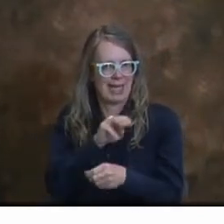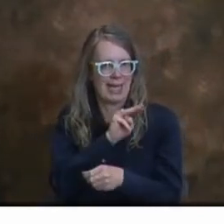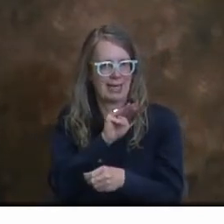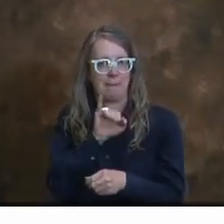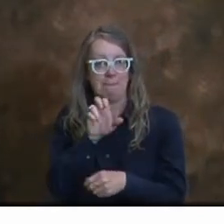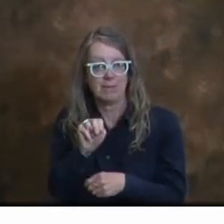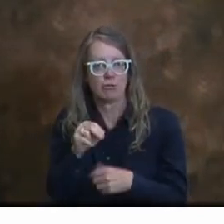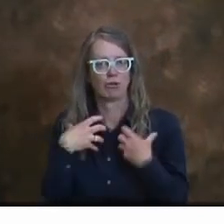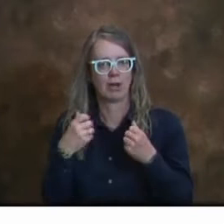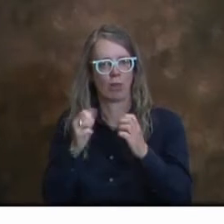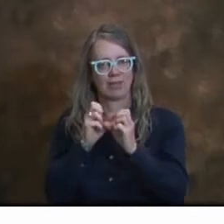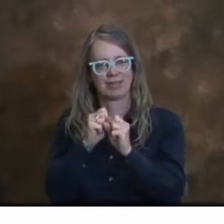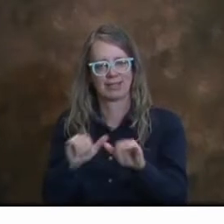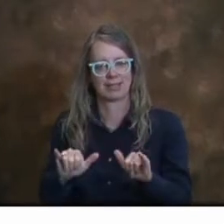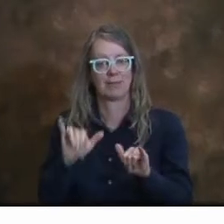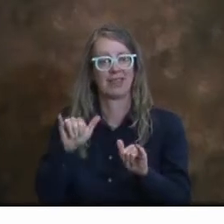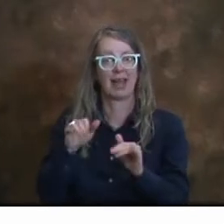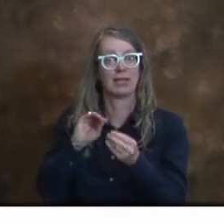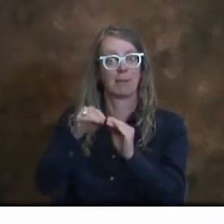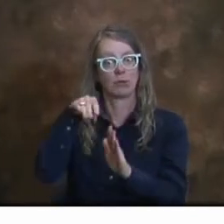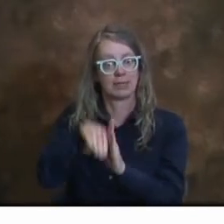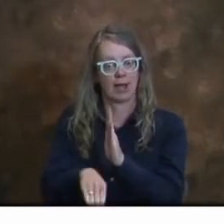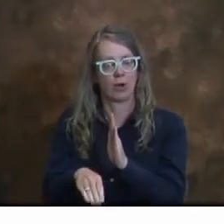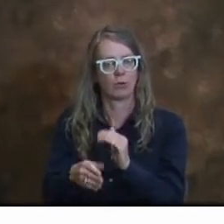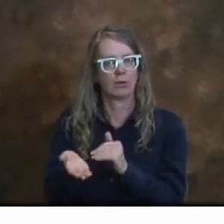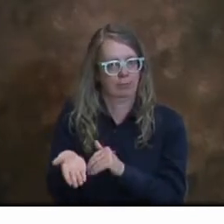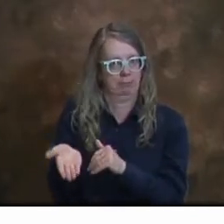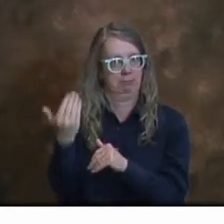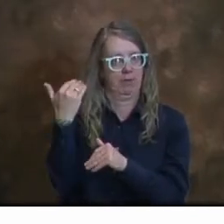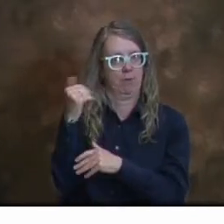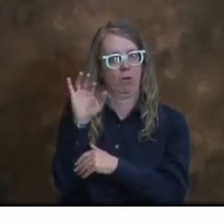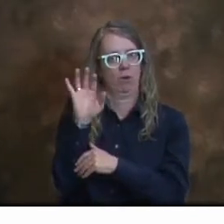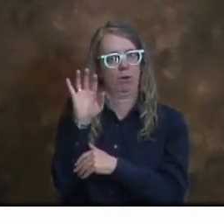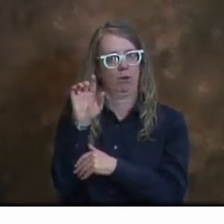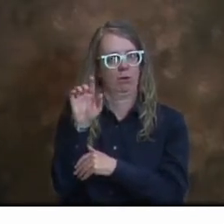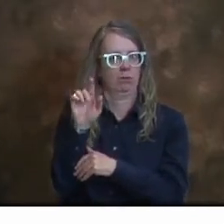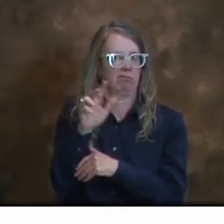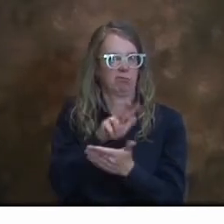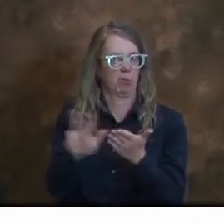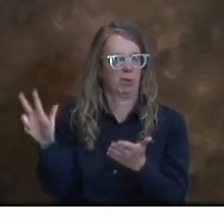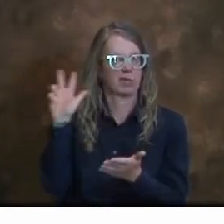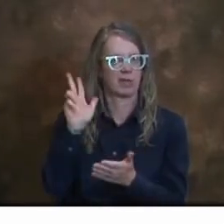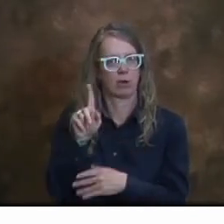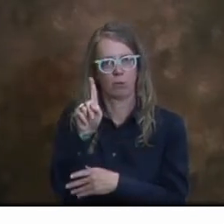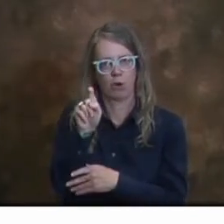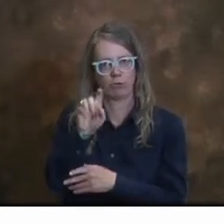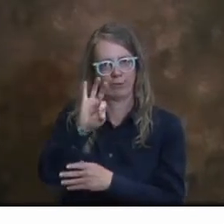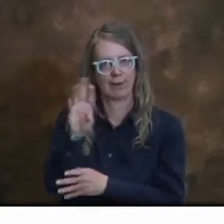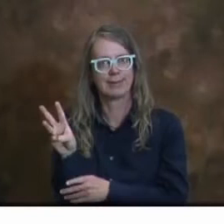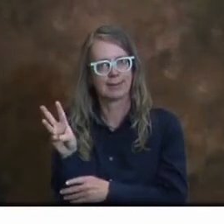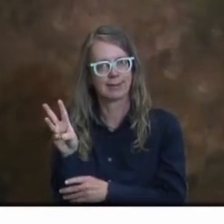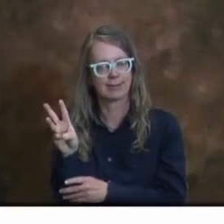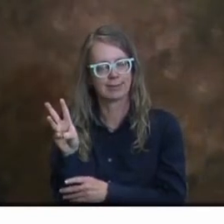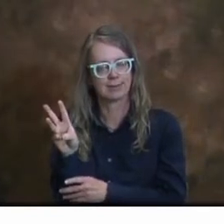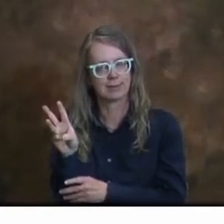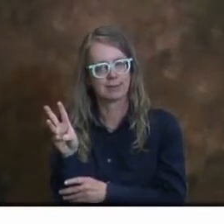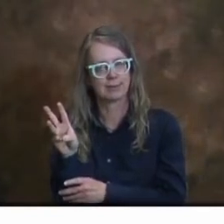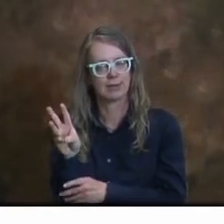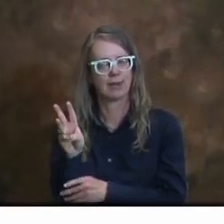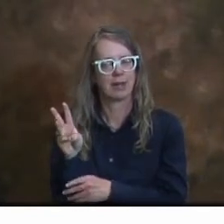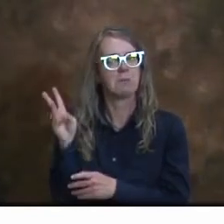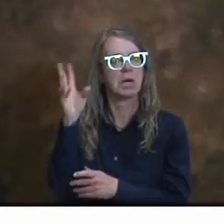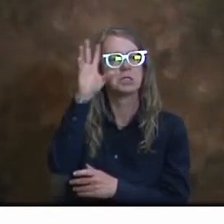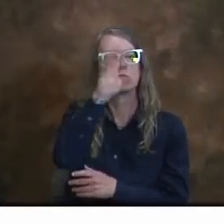down from almost 196 patients about 3 weeks ago, which appears to be probably the